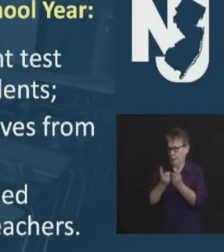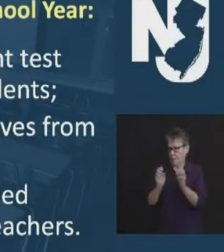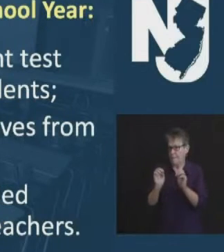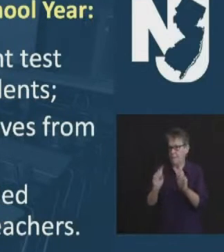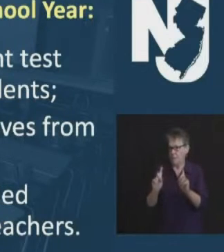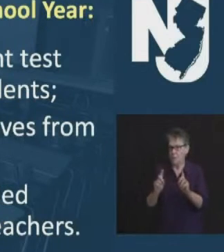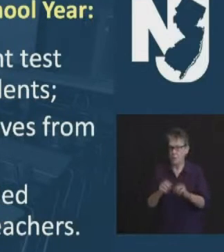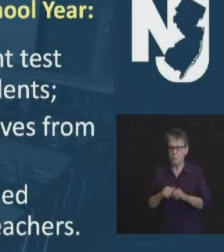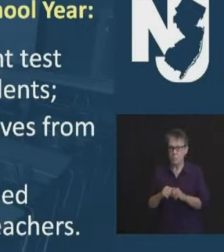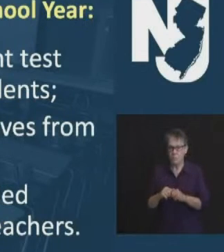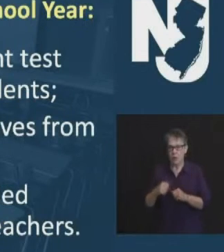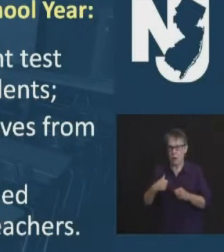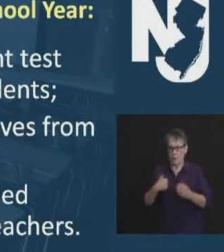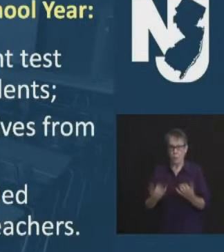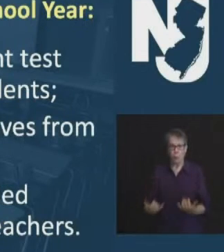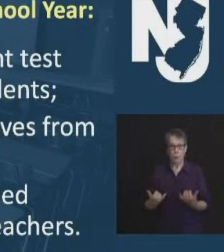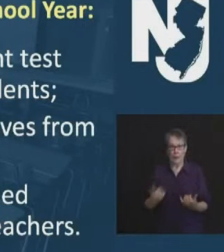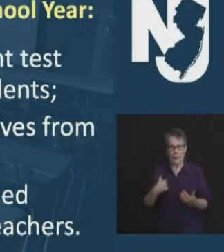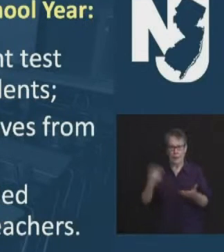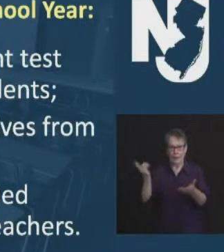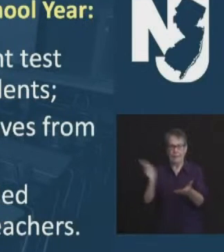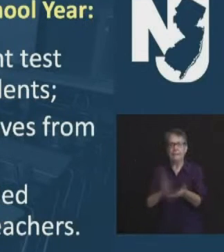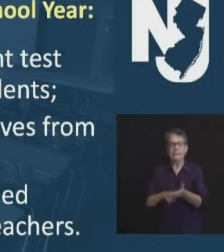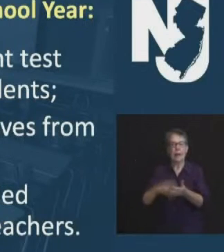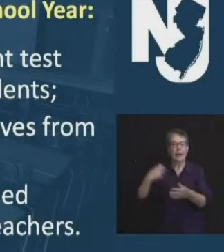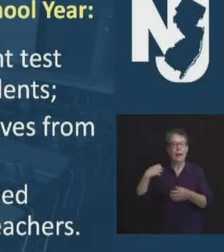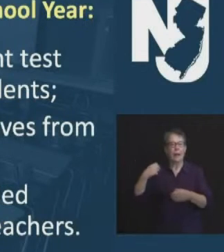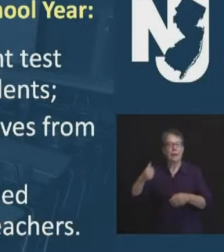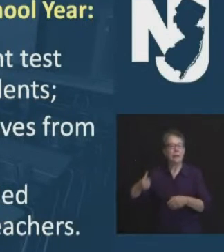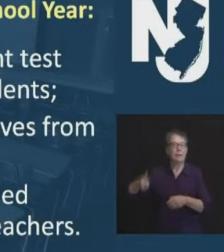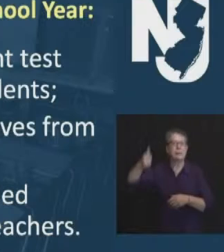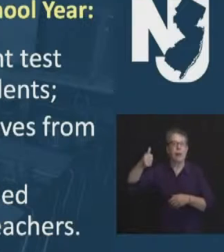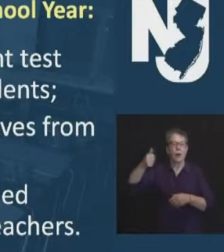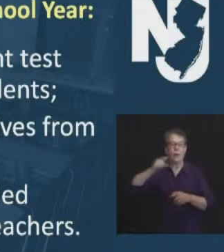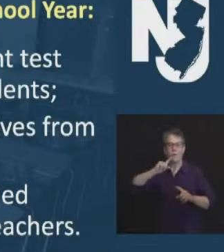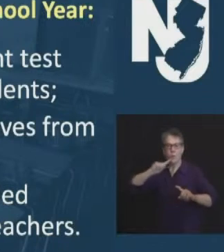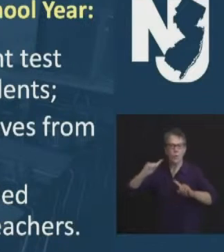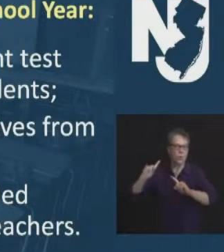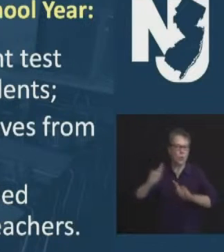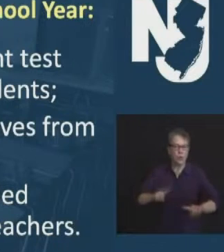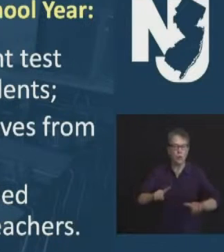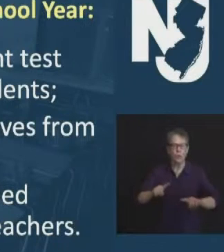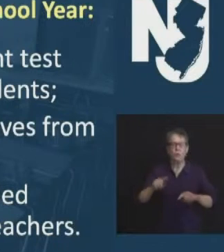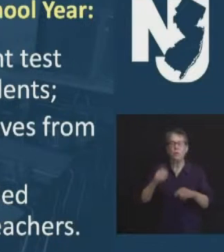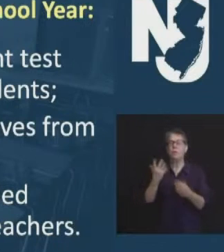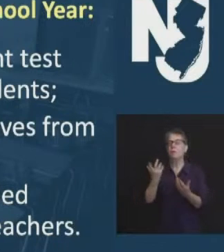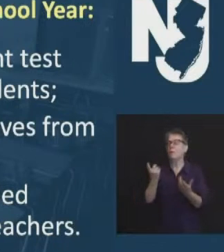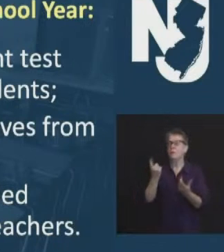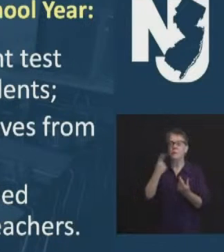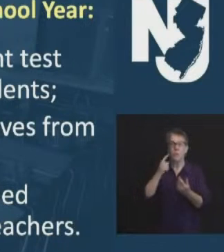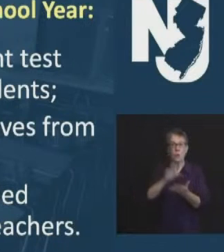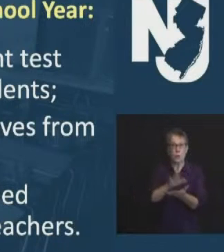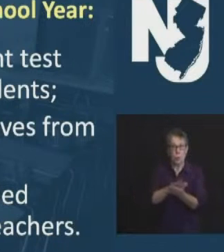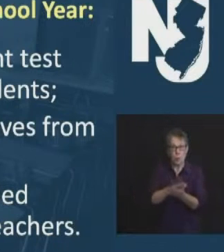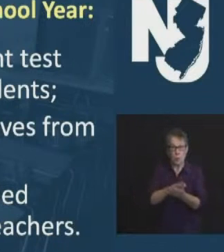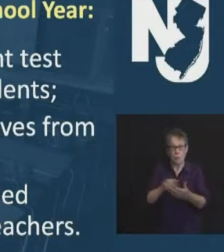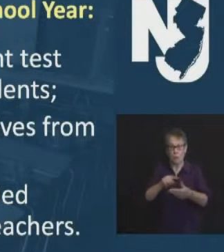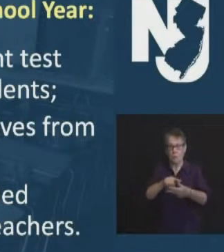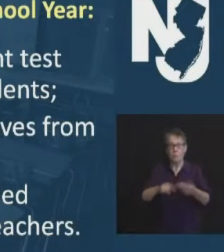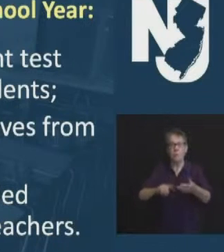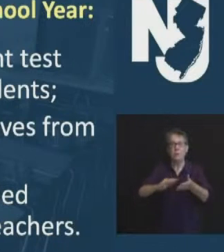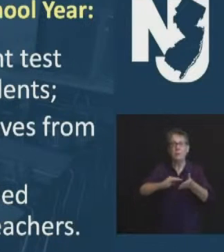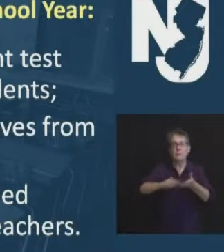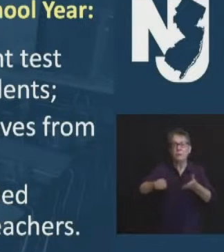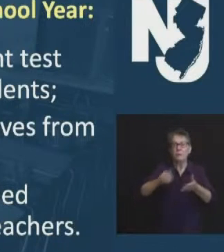test requirement for any current high school senior who has satisfied all other statutory graduation